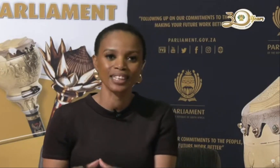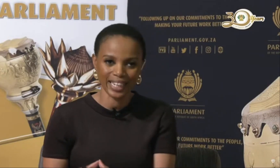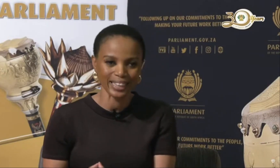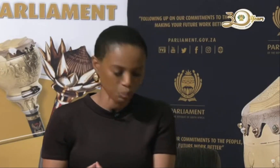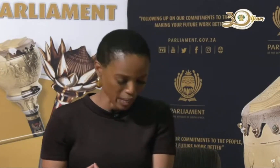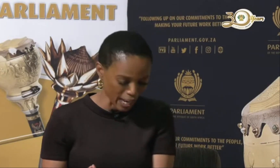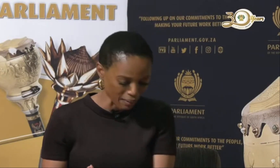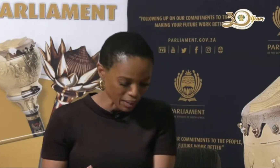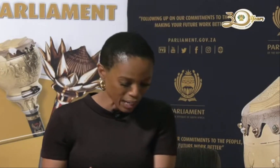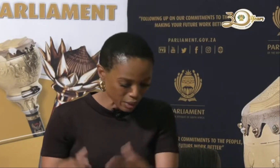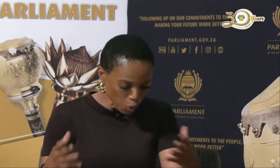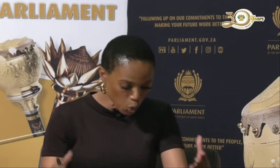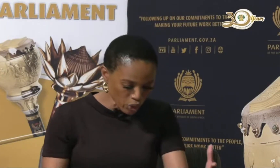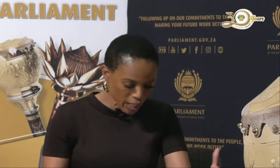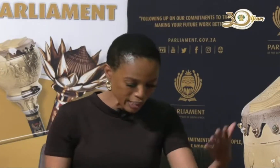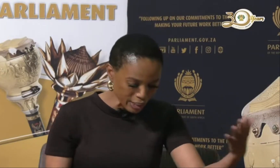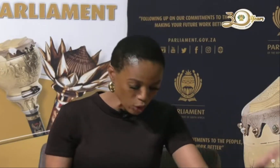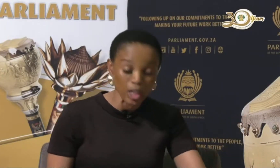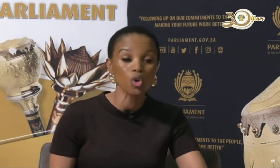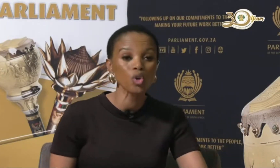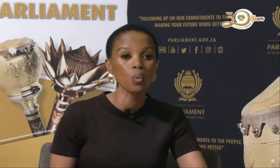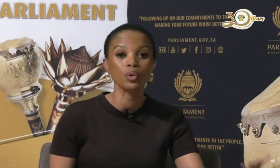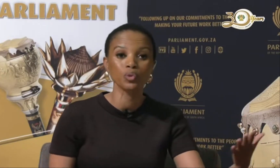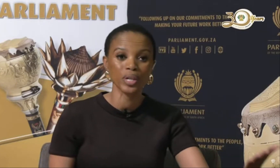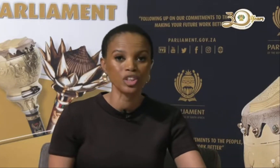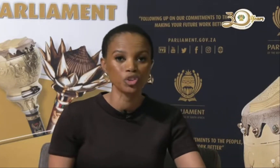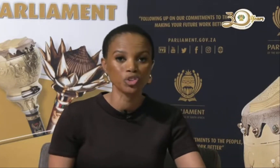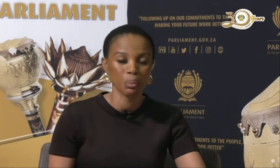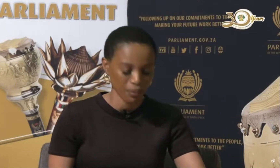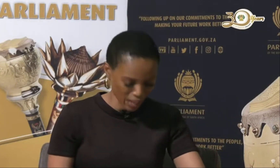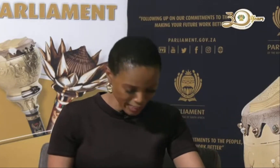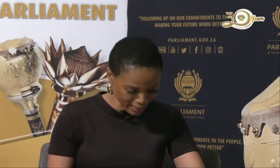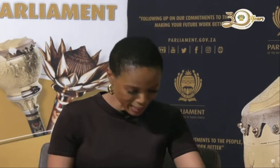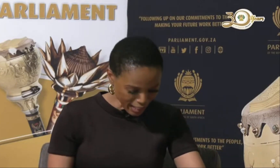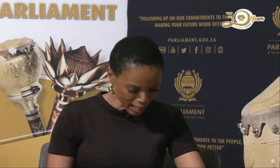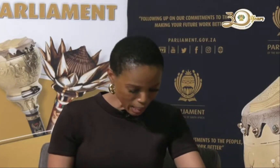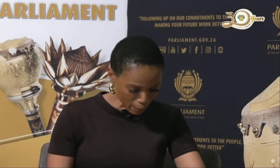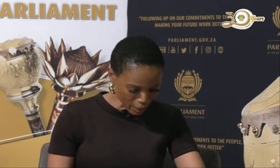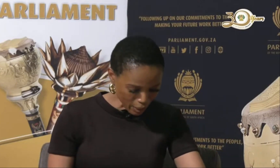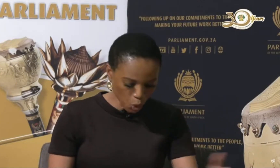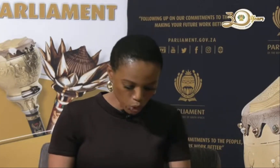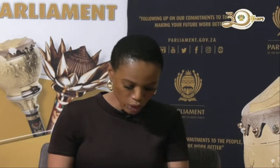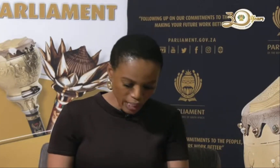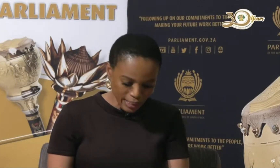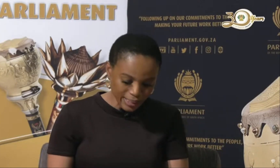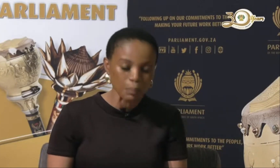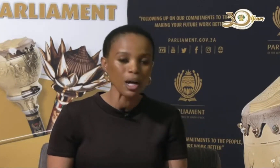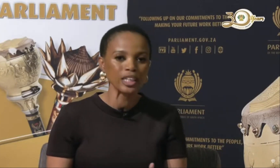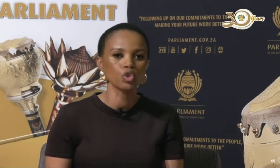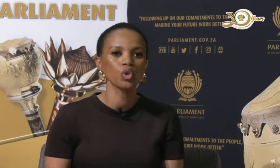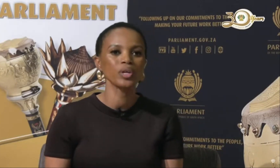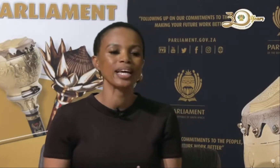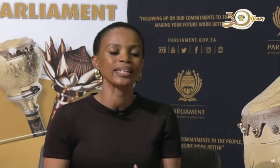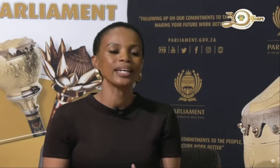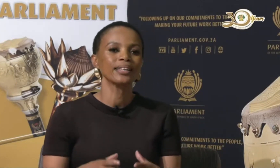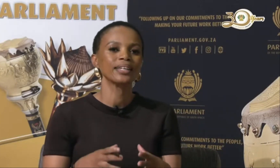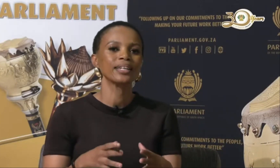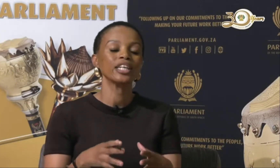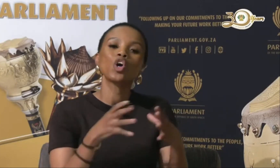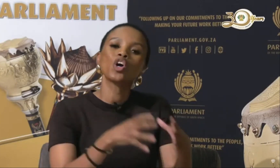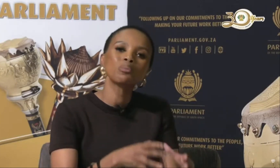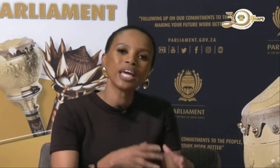the debt that we have. And of course, as he's not the only one who raised issues about that. And of course, this is about ensuring that